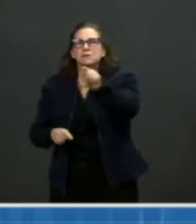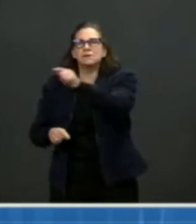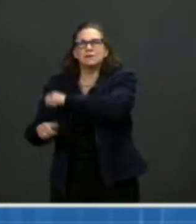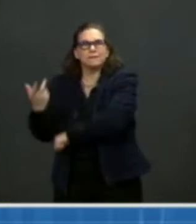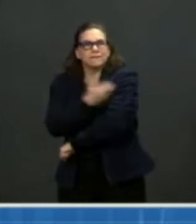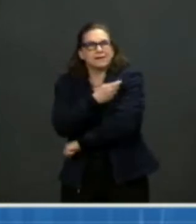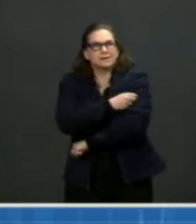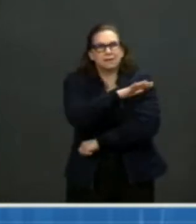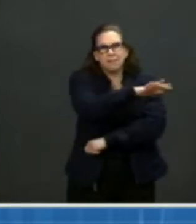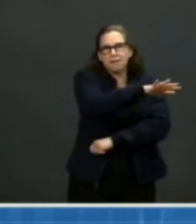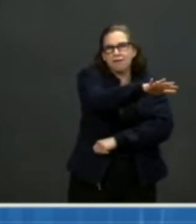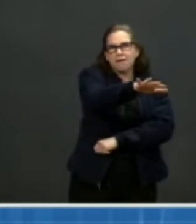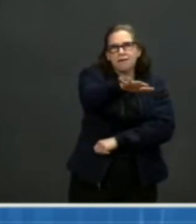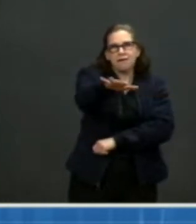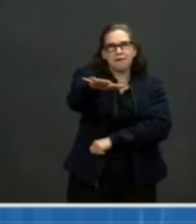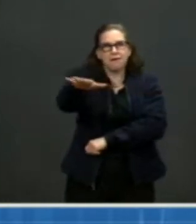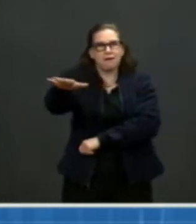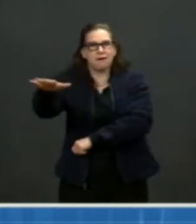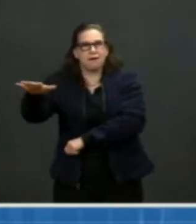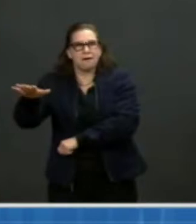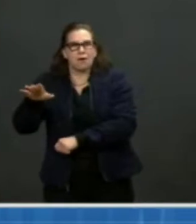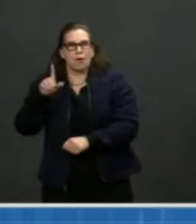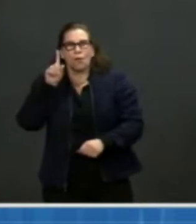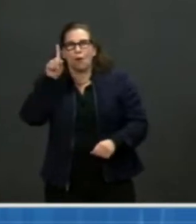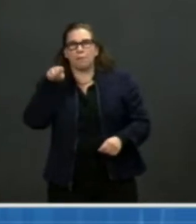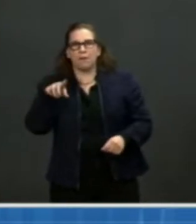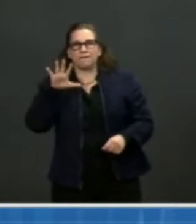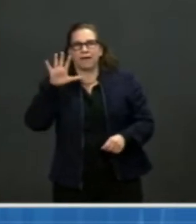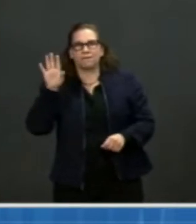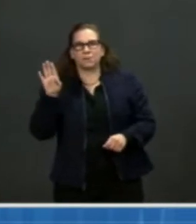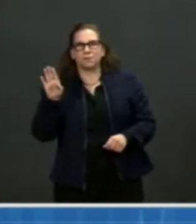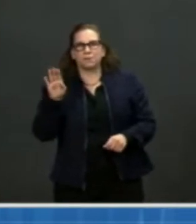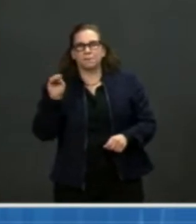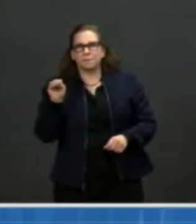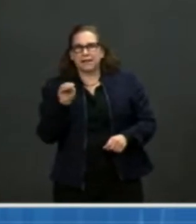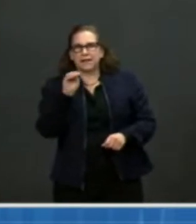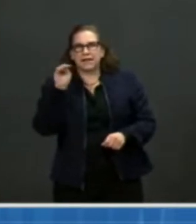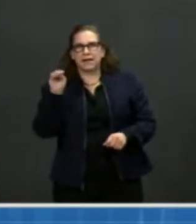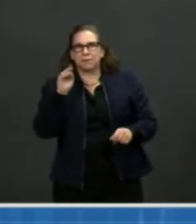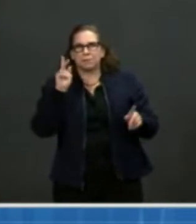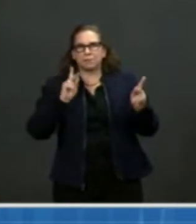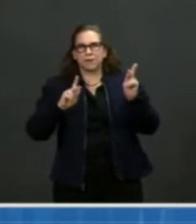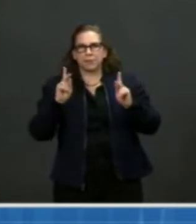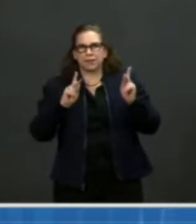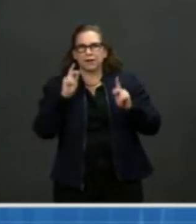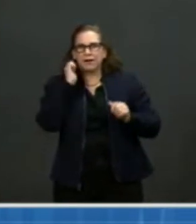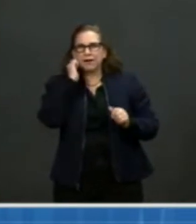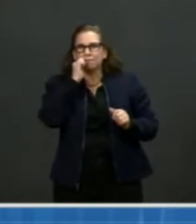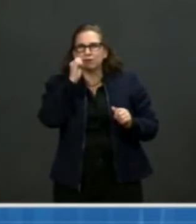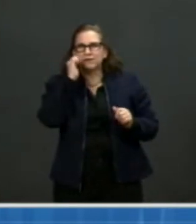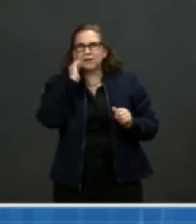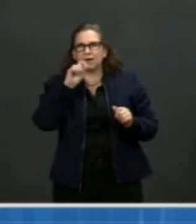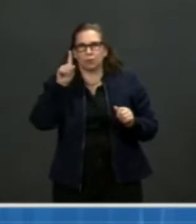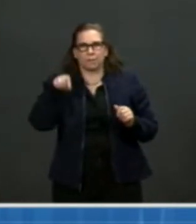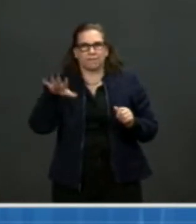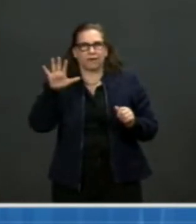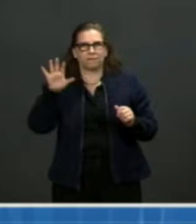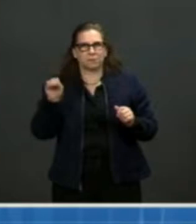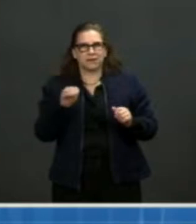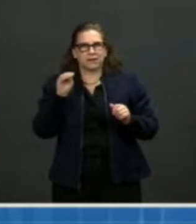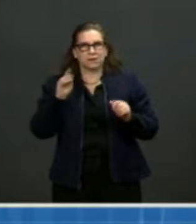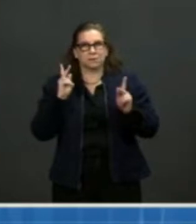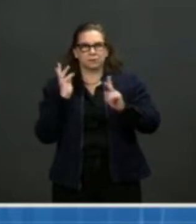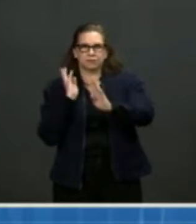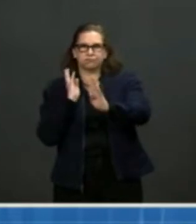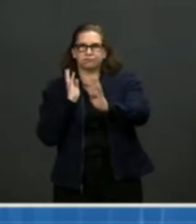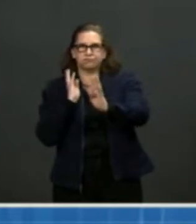2.5 million people per day, up from 900,000 when we arrived. This weekend was the